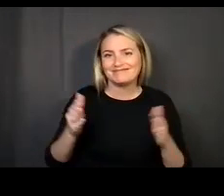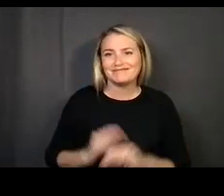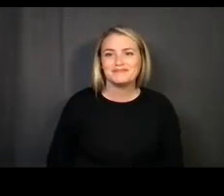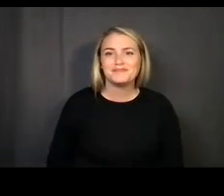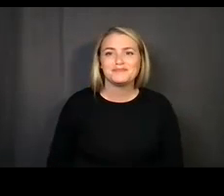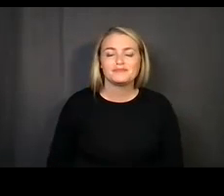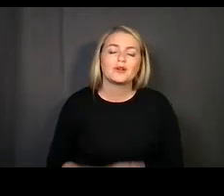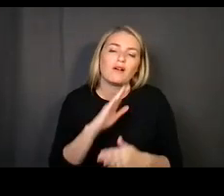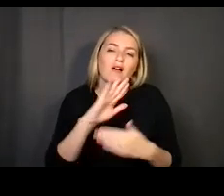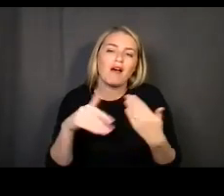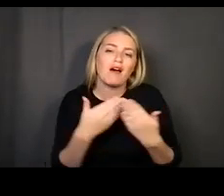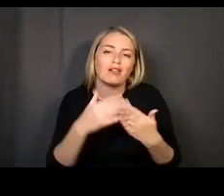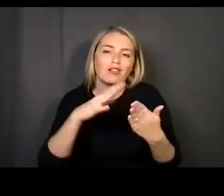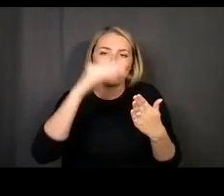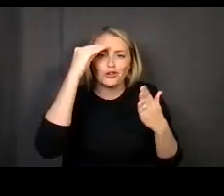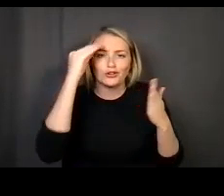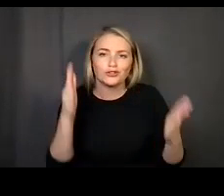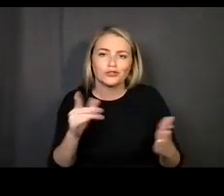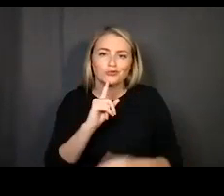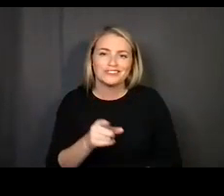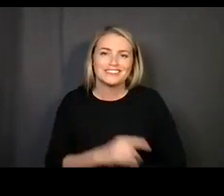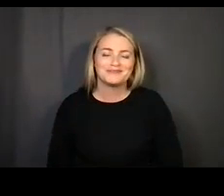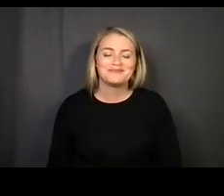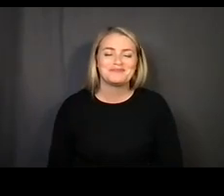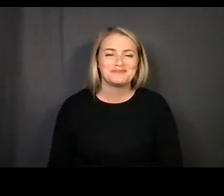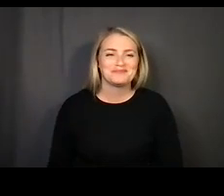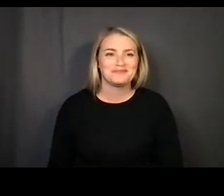older nuestros learners. niños y para los padres.